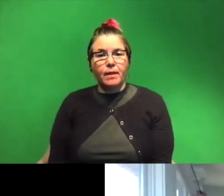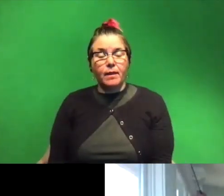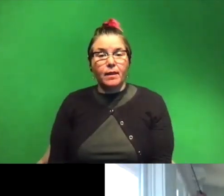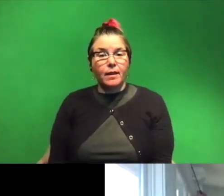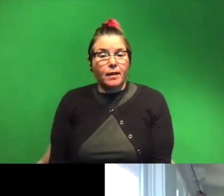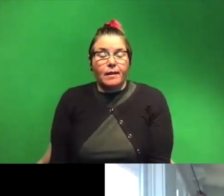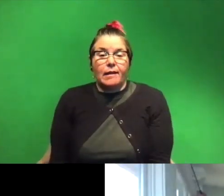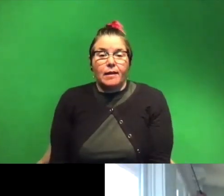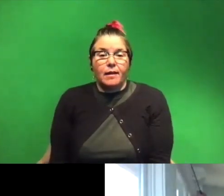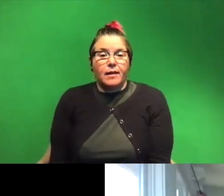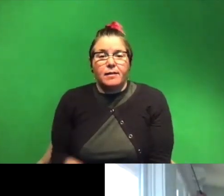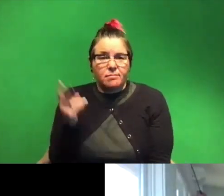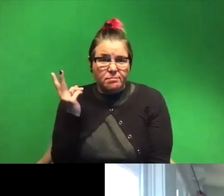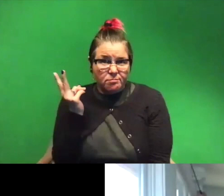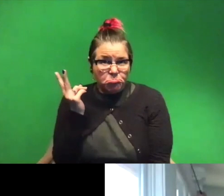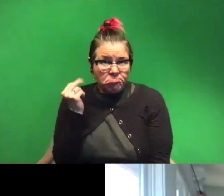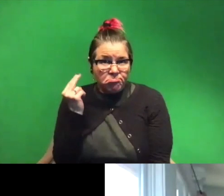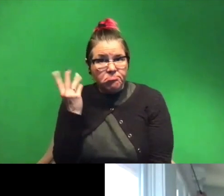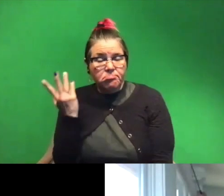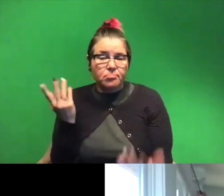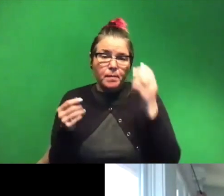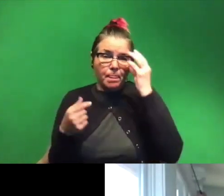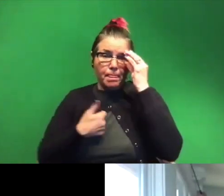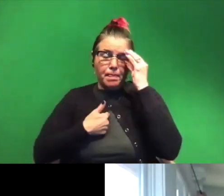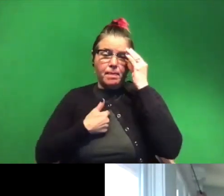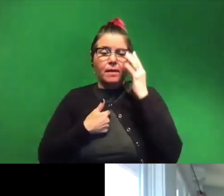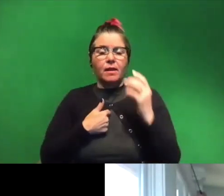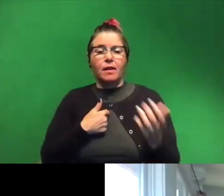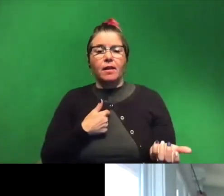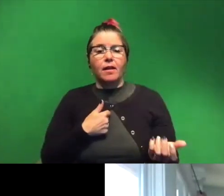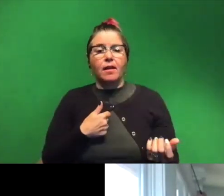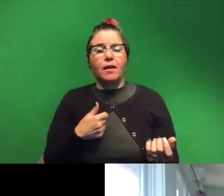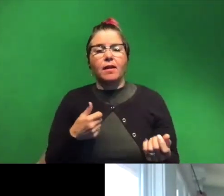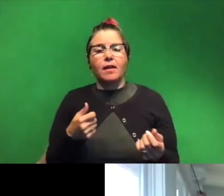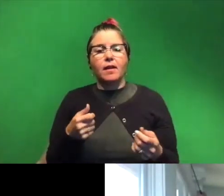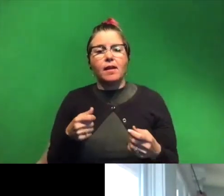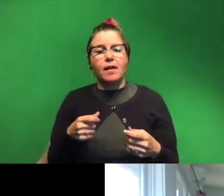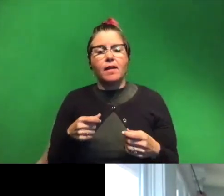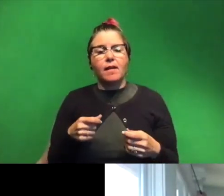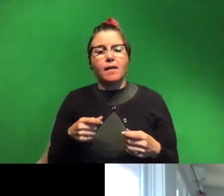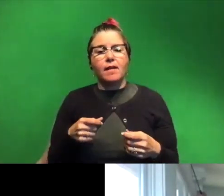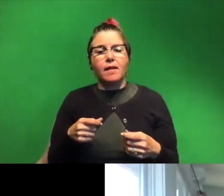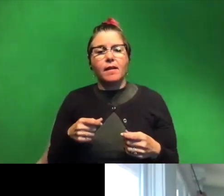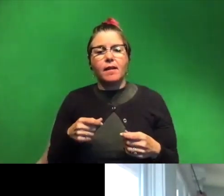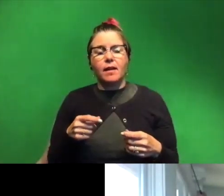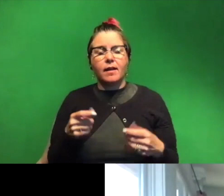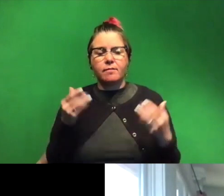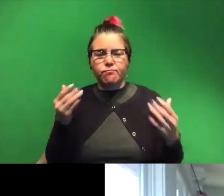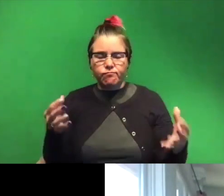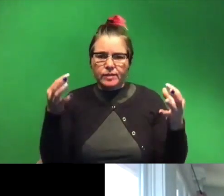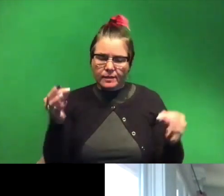I think a couple years ago, it was right when I was like completely deciding to go